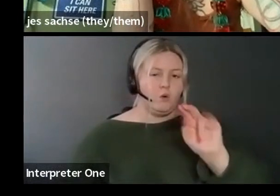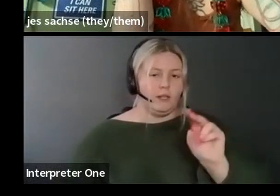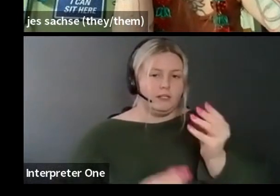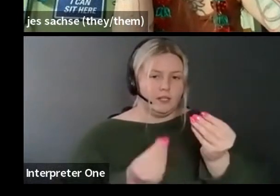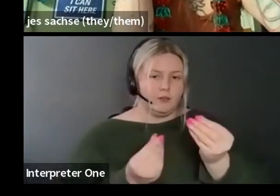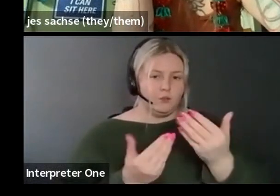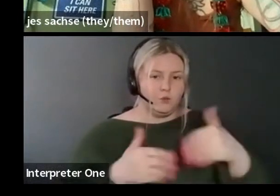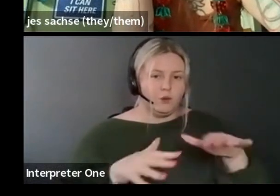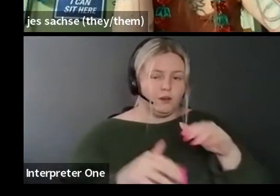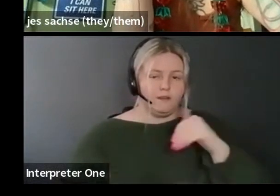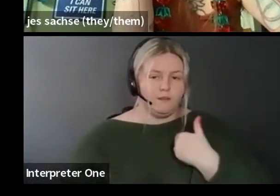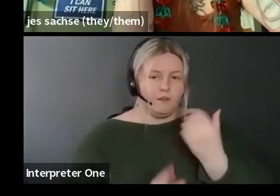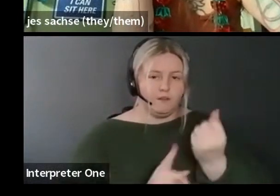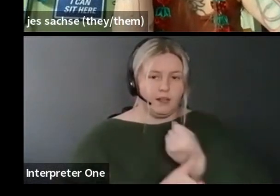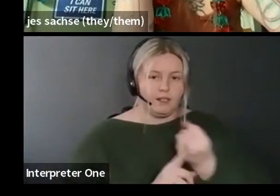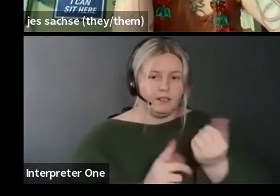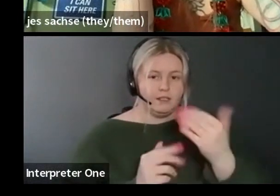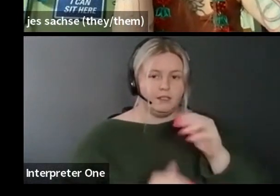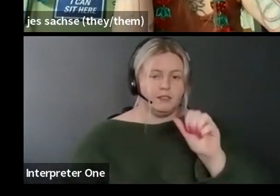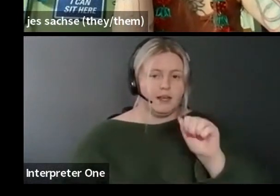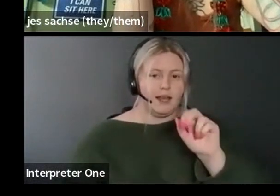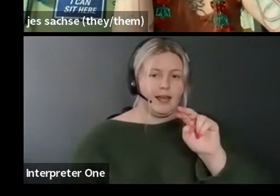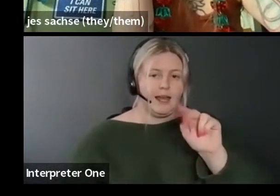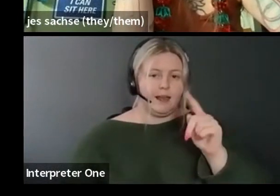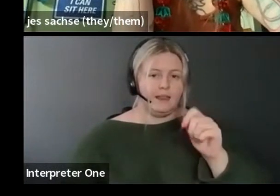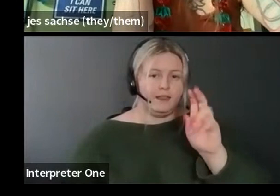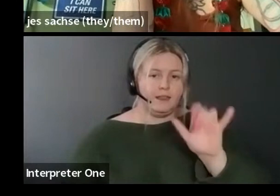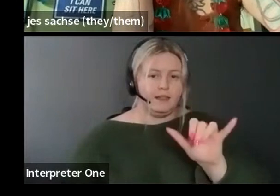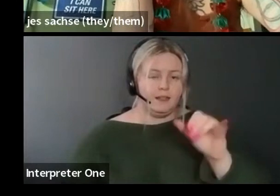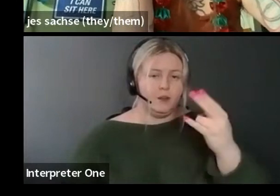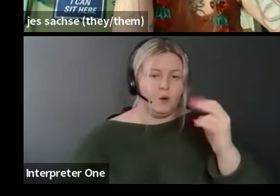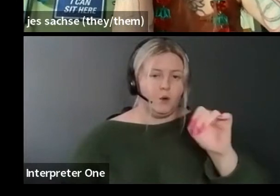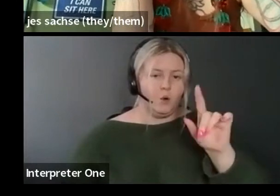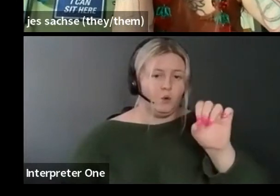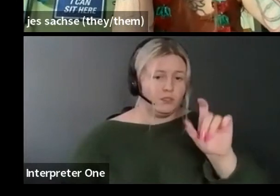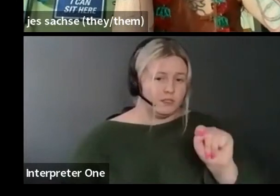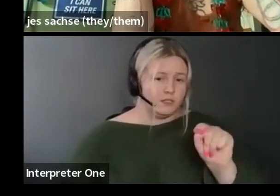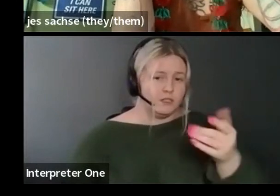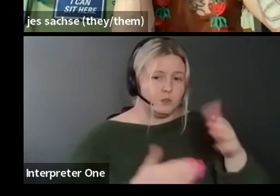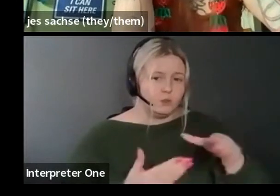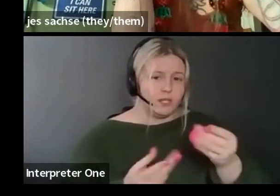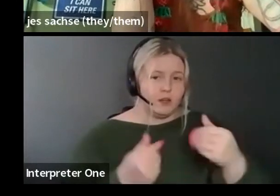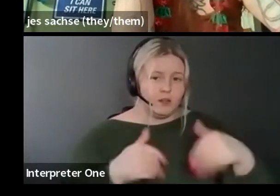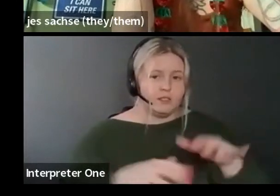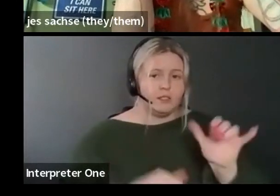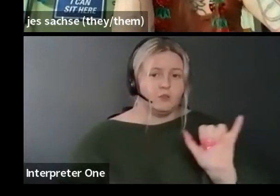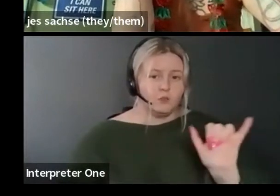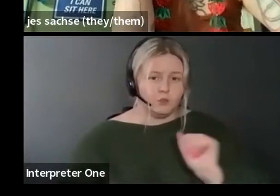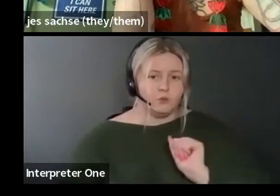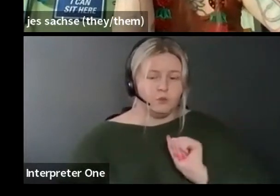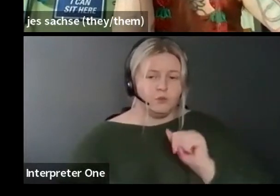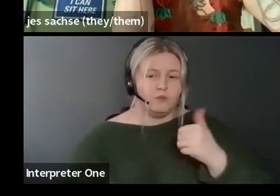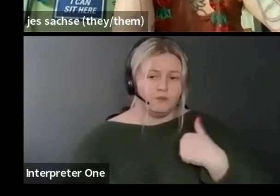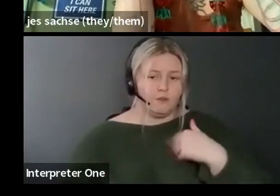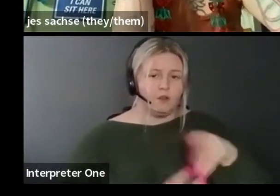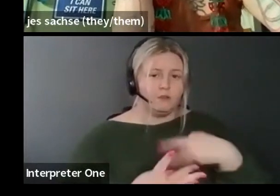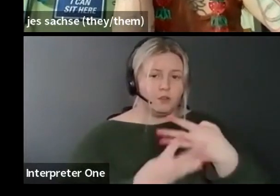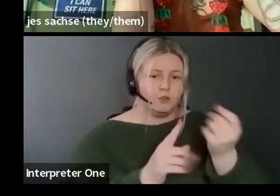say Anthony Aust, who died on this territory as well due to carceral violence.